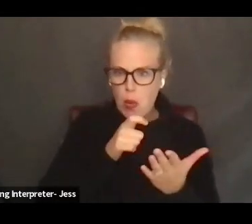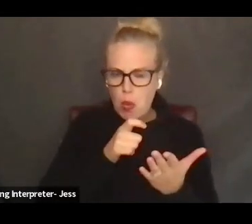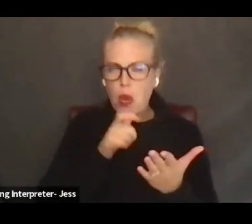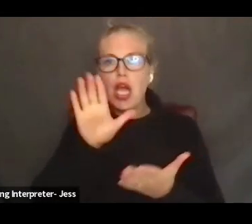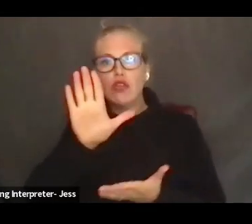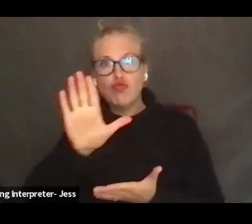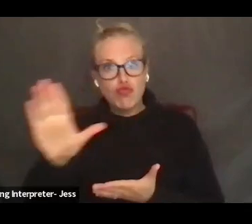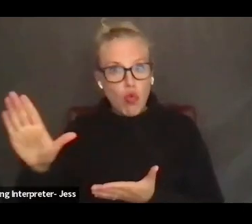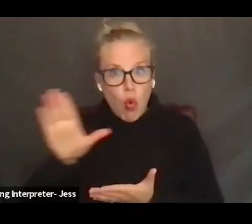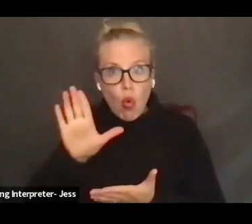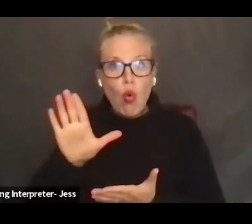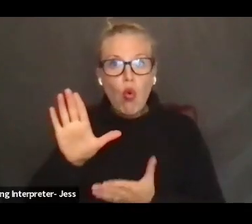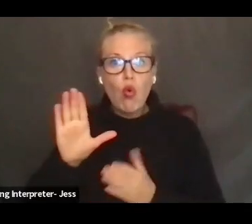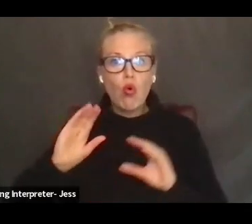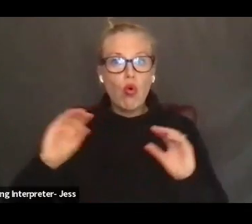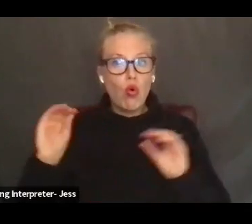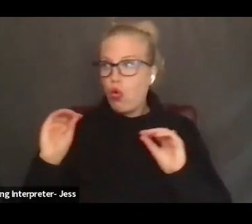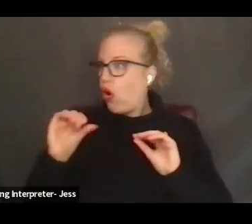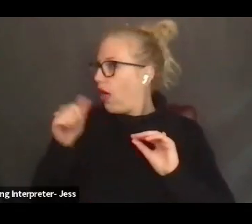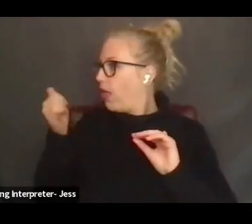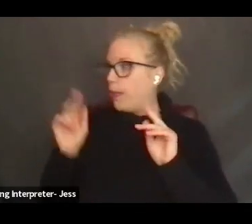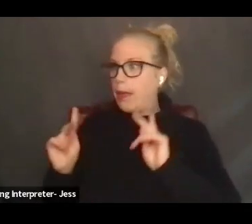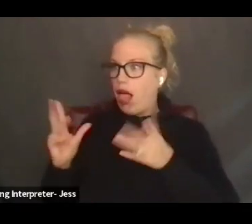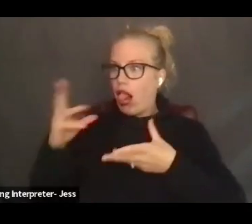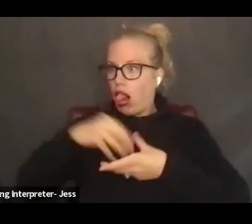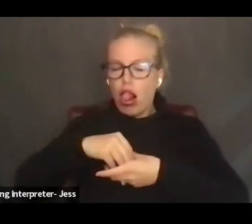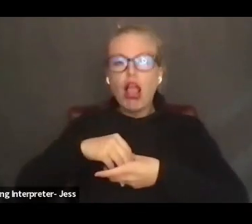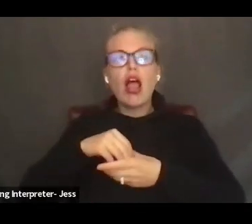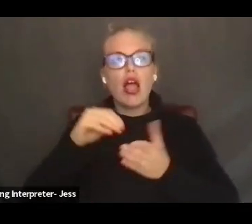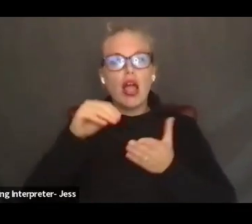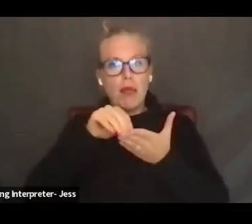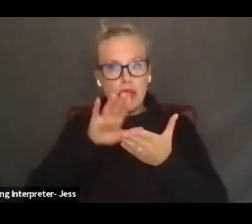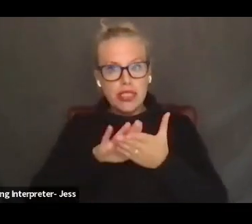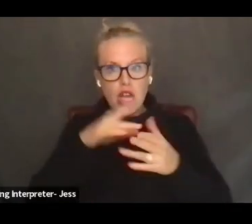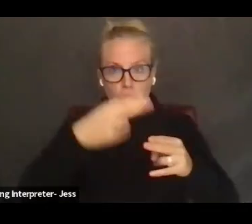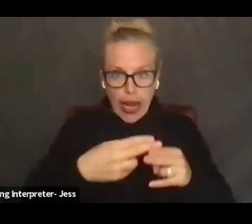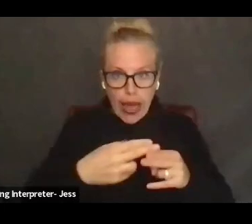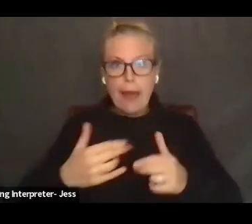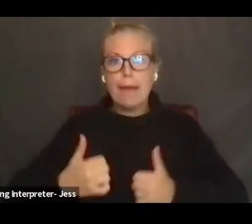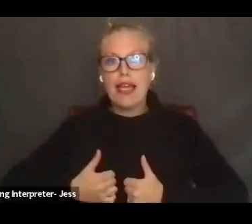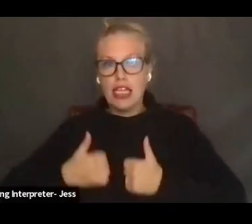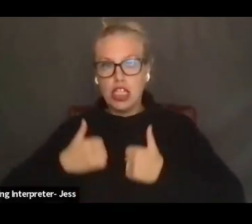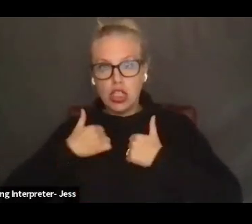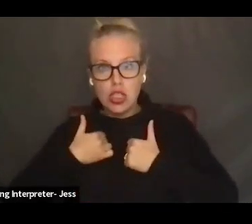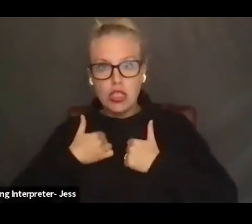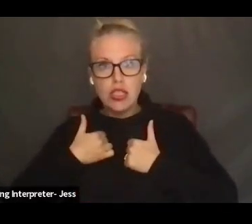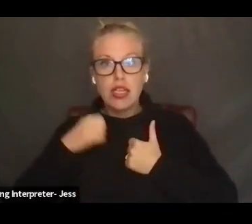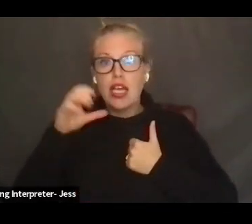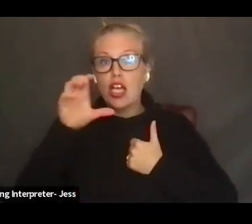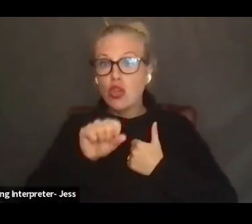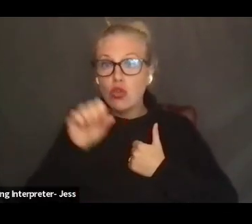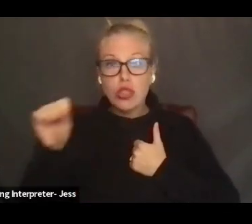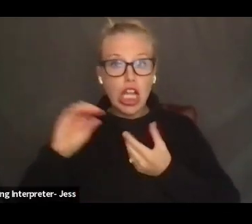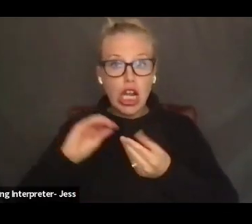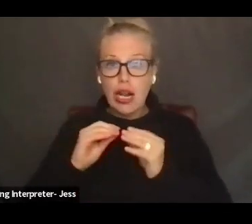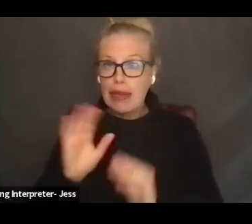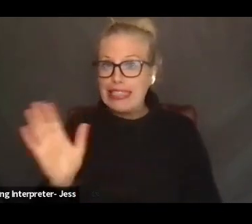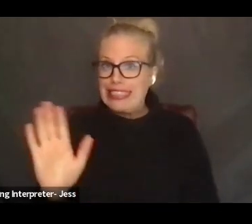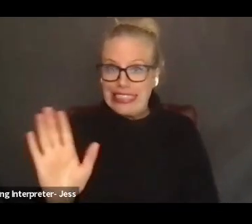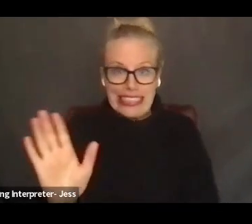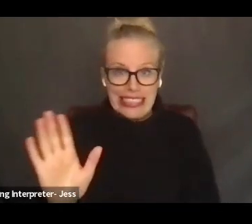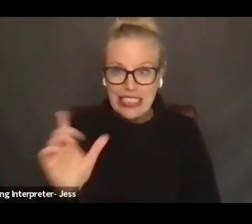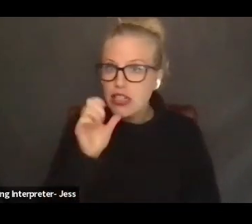your document, nobody else's. So you put your name and address on it, but do not put your social security number on